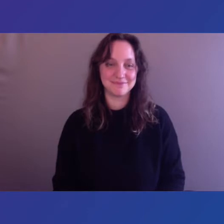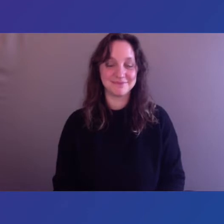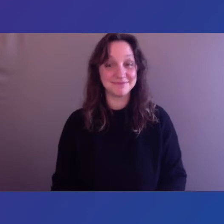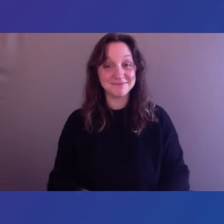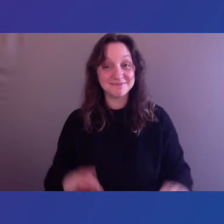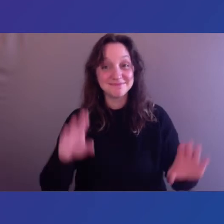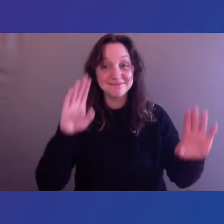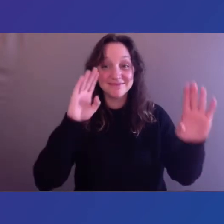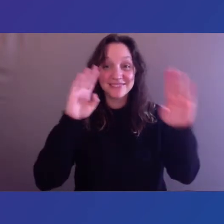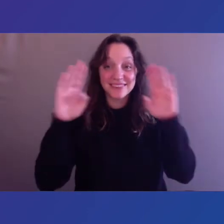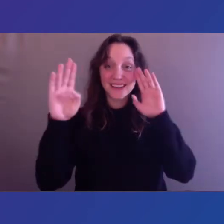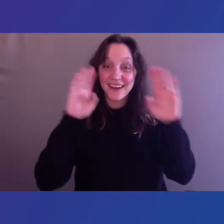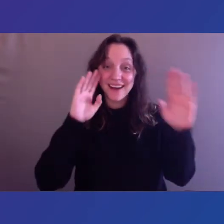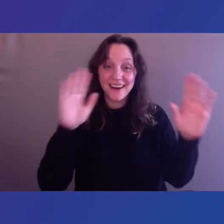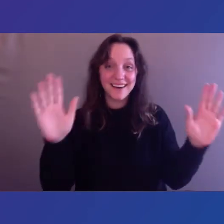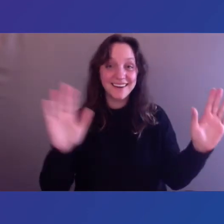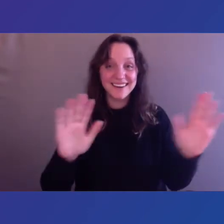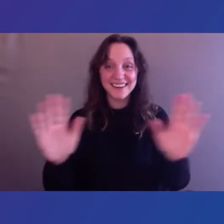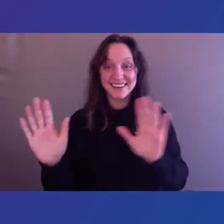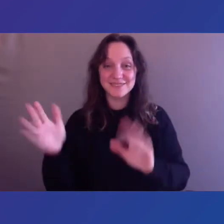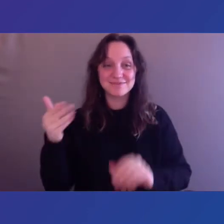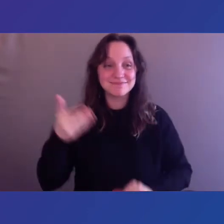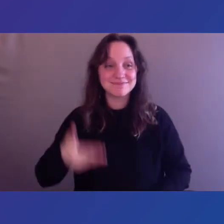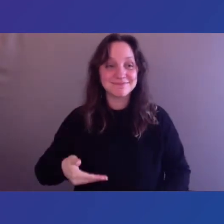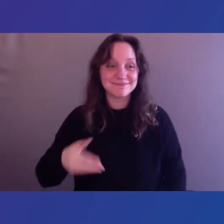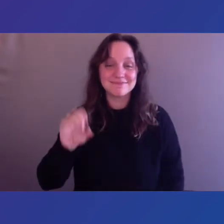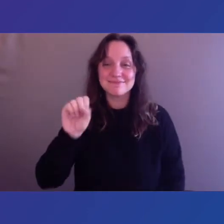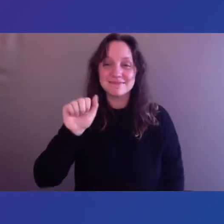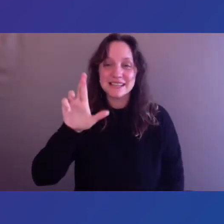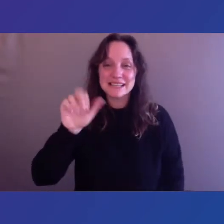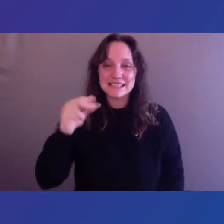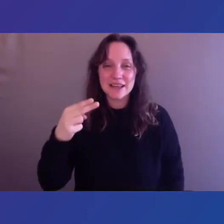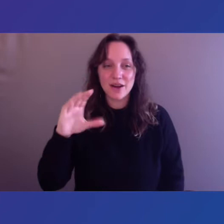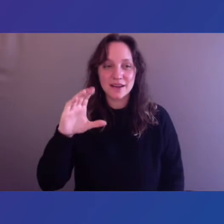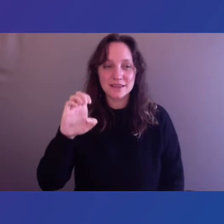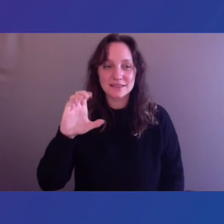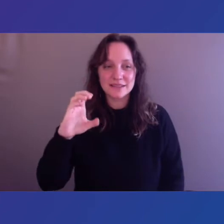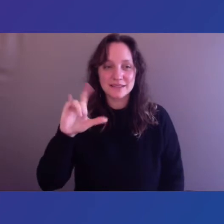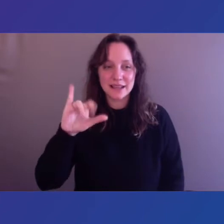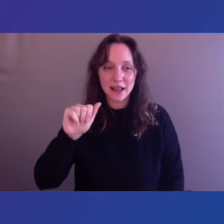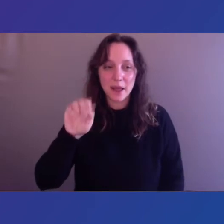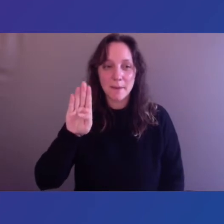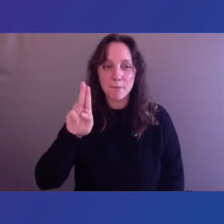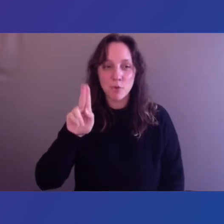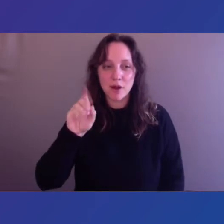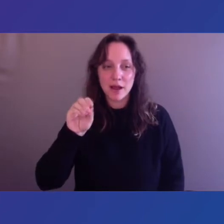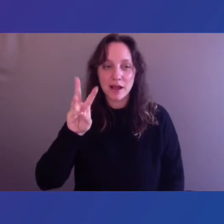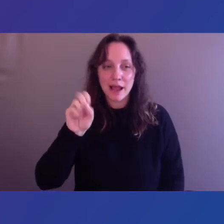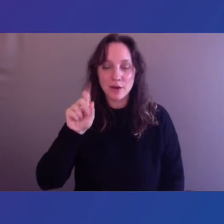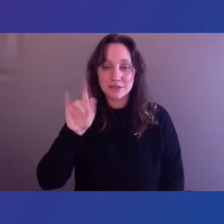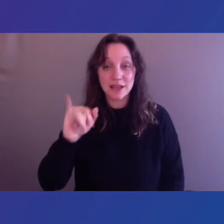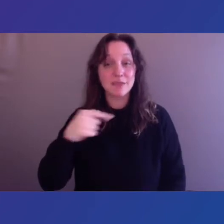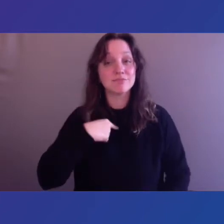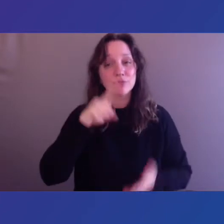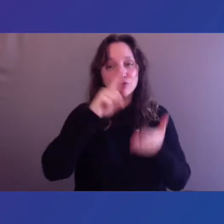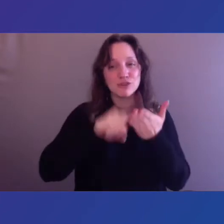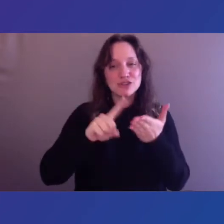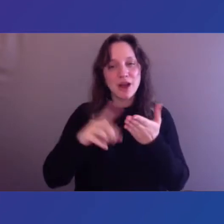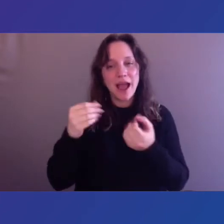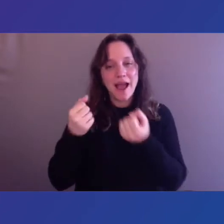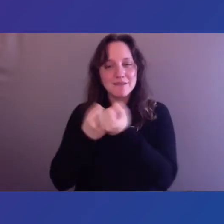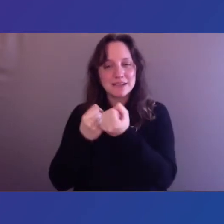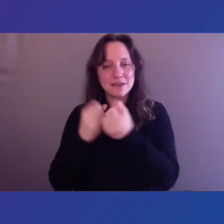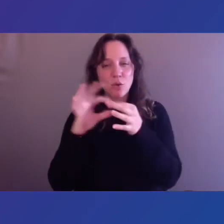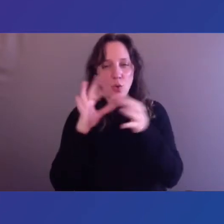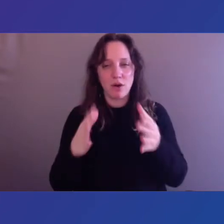Hello, everyone. My name is Sarah Cecilia Bukowski, and I am the Research and Advocacy Coordinator